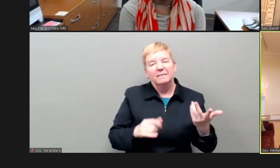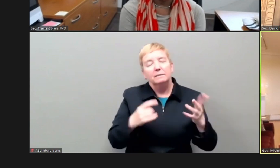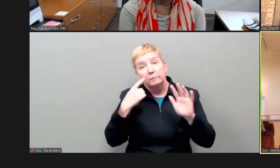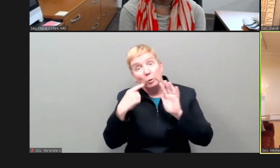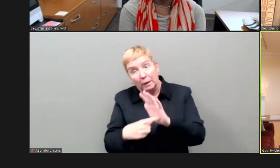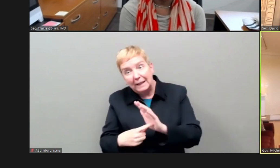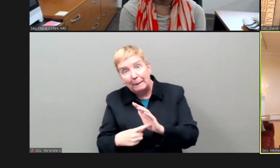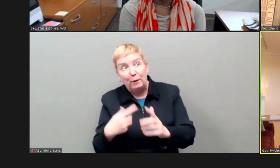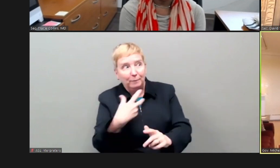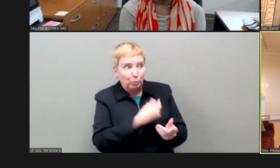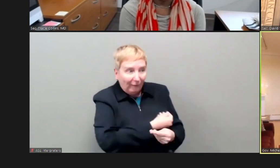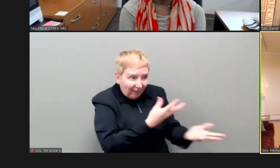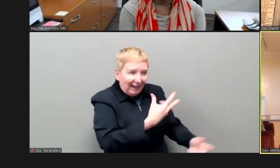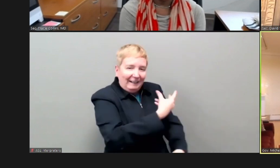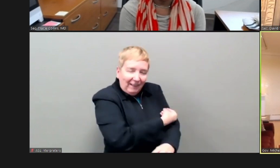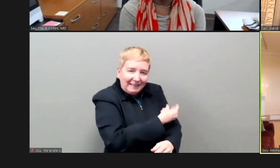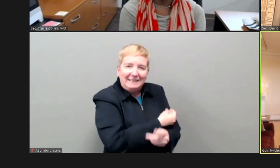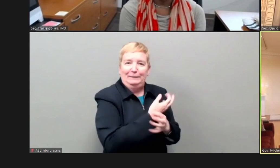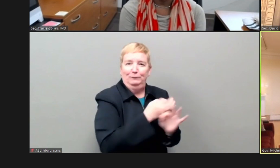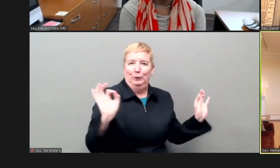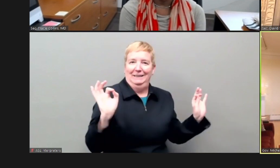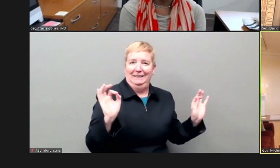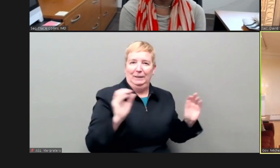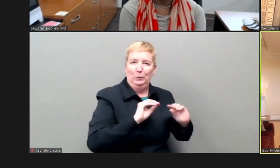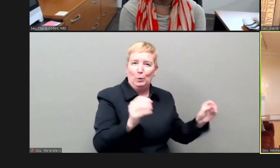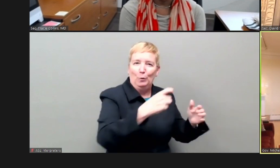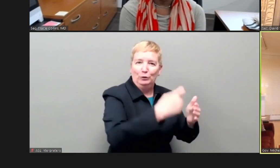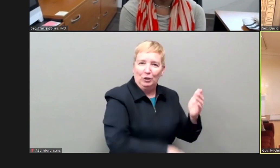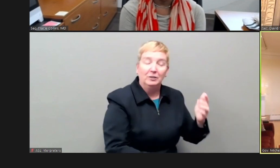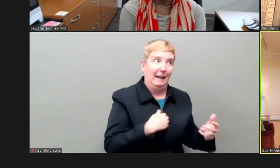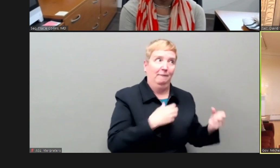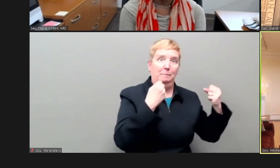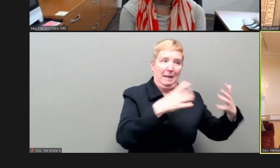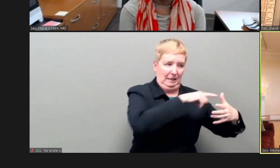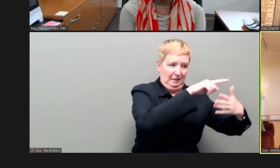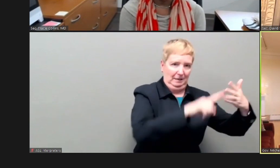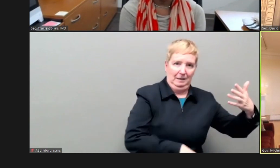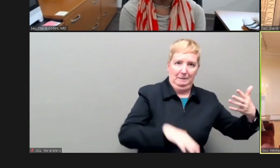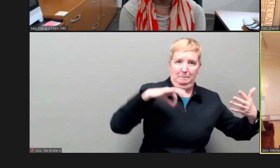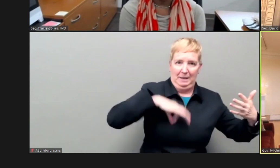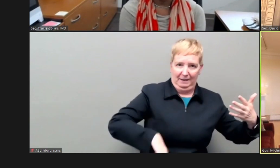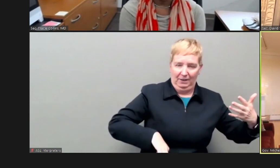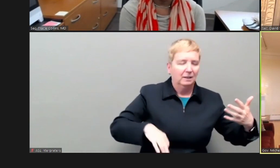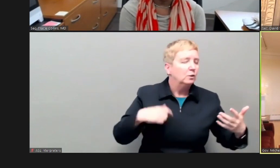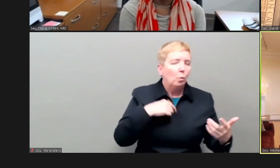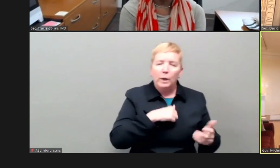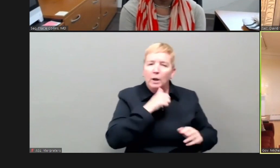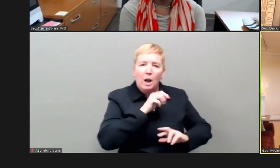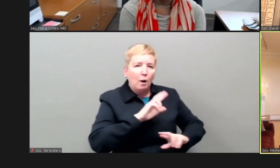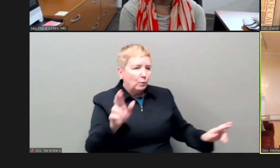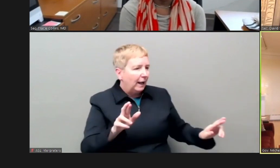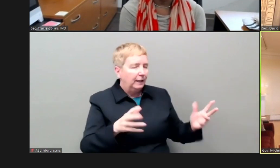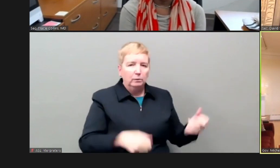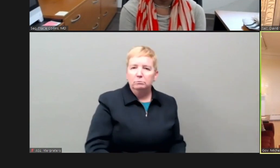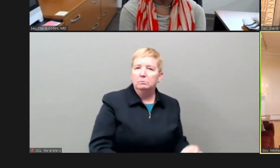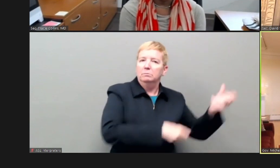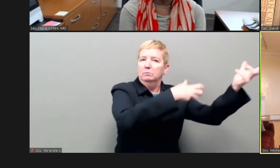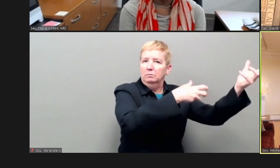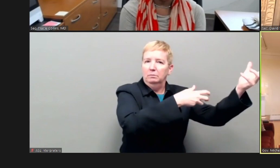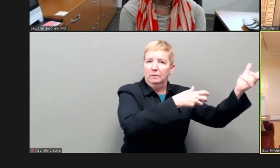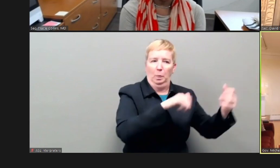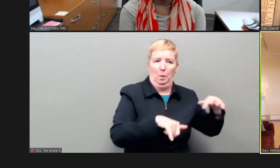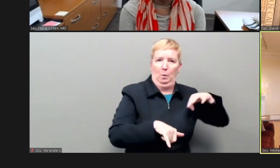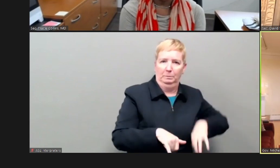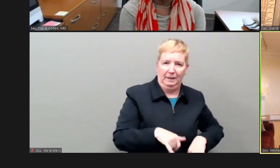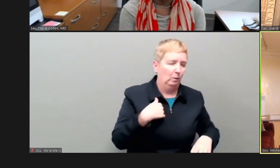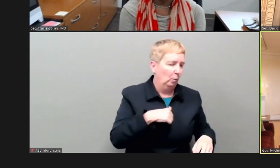for free. But there are many, many other benefits. Premature to discard those benefits. Premature to tell